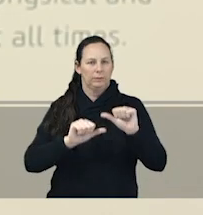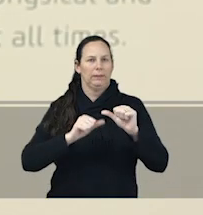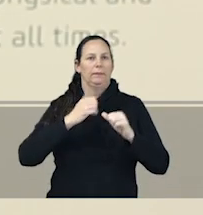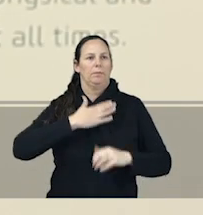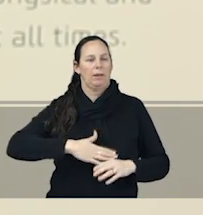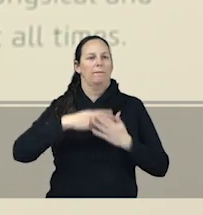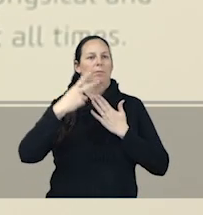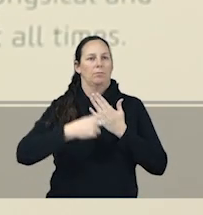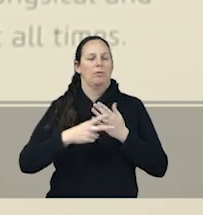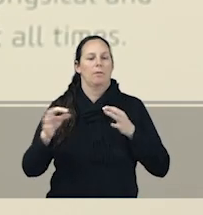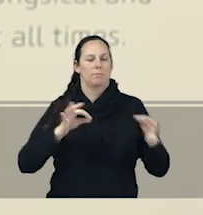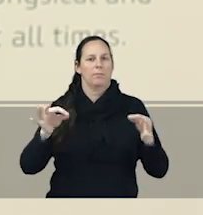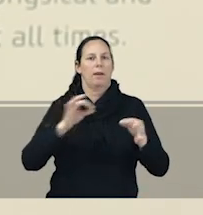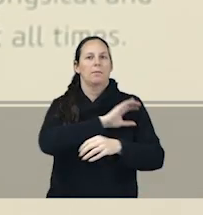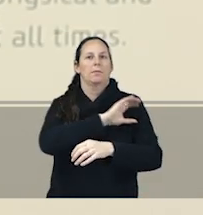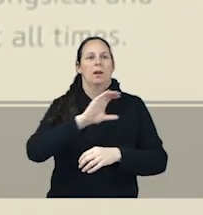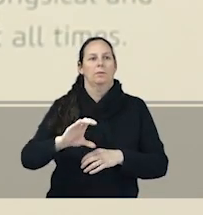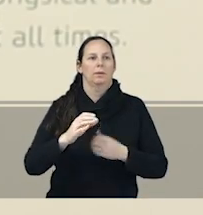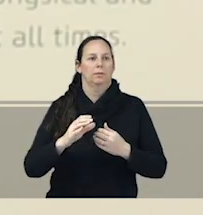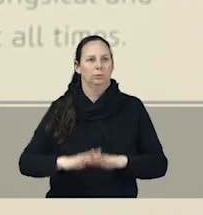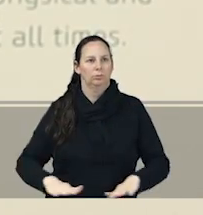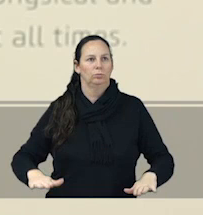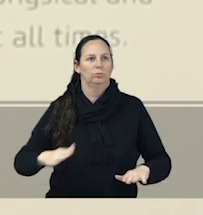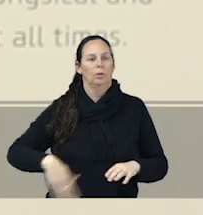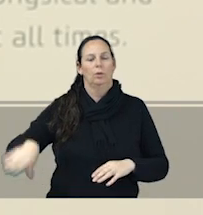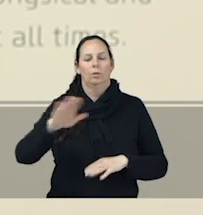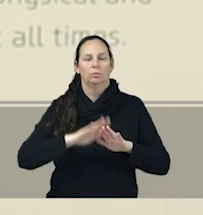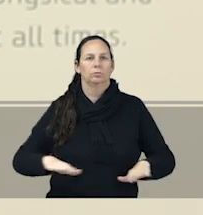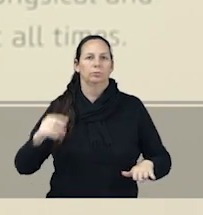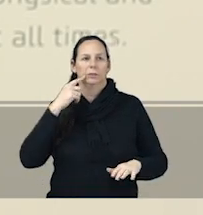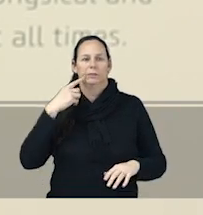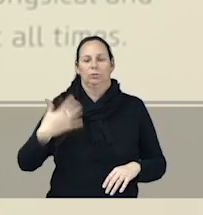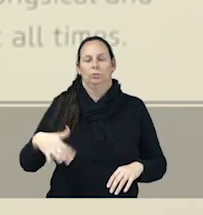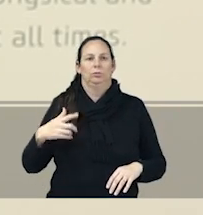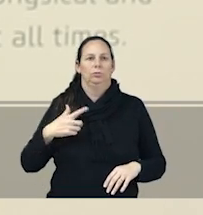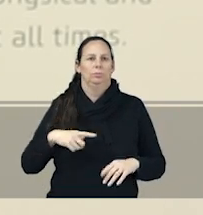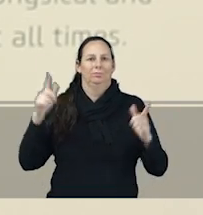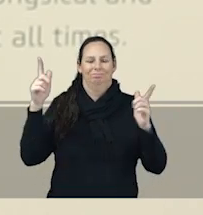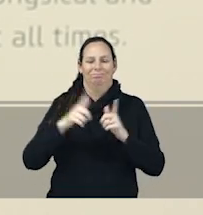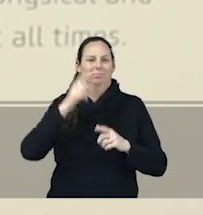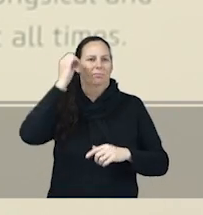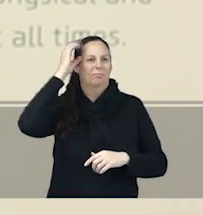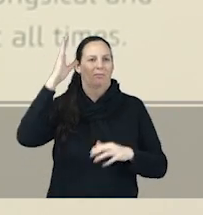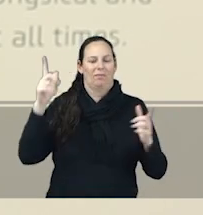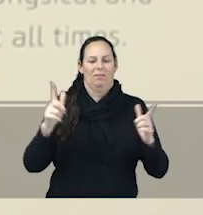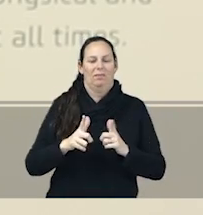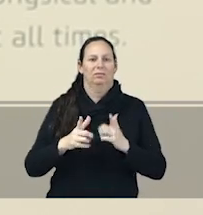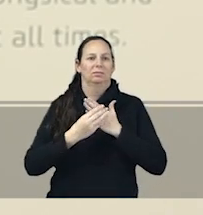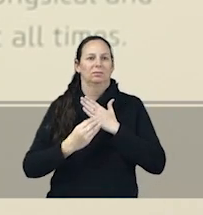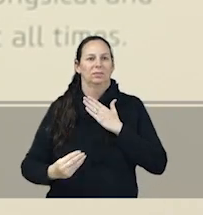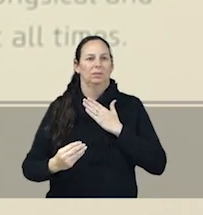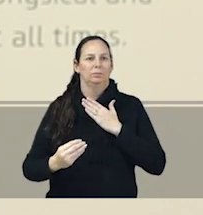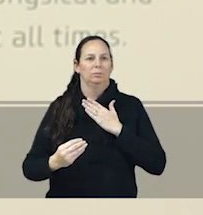Protective Behaviors is a program that is designed to empower children so we've talked about, we've talked about all children being vulnerable because